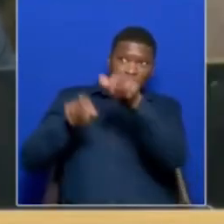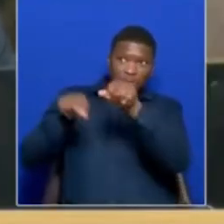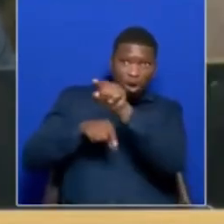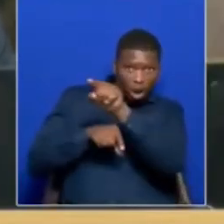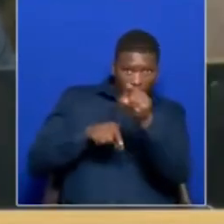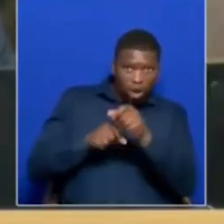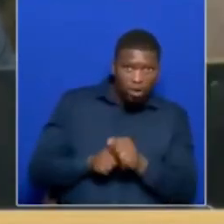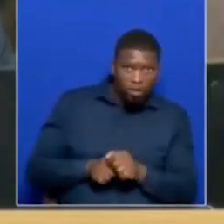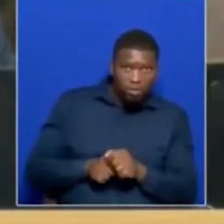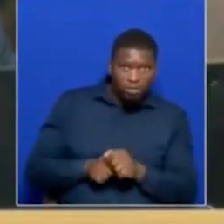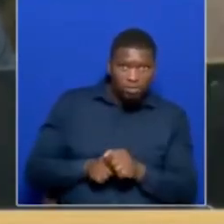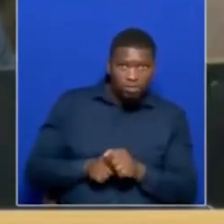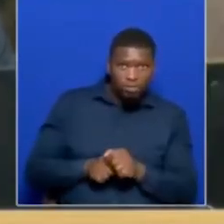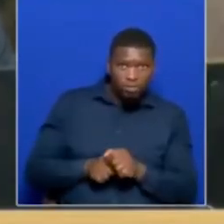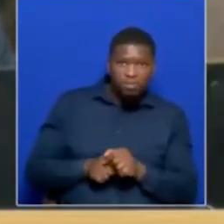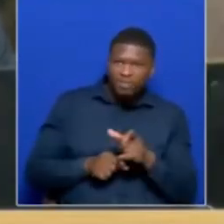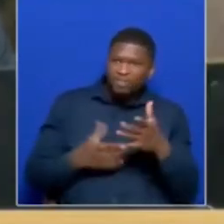murder.